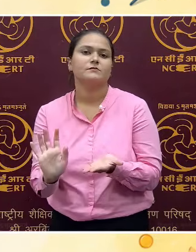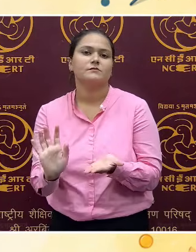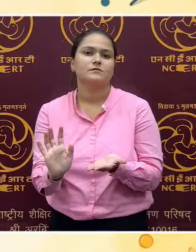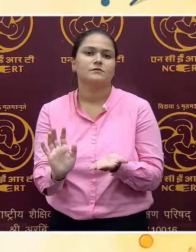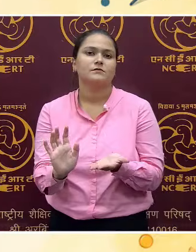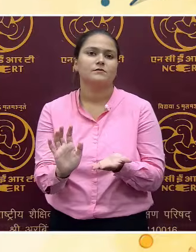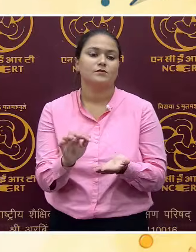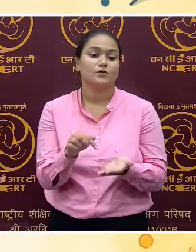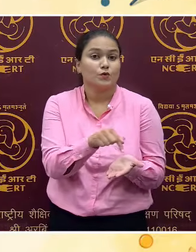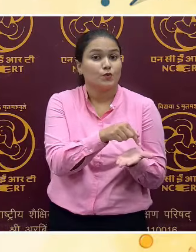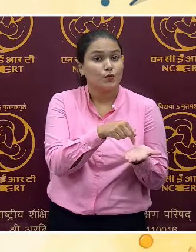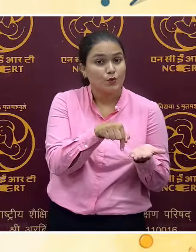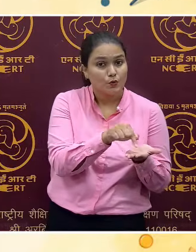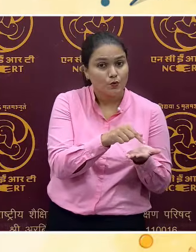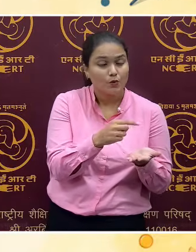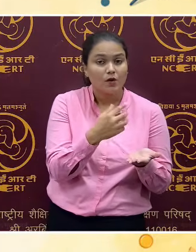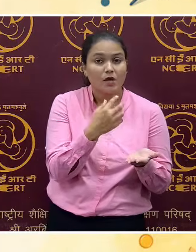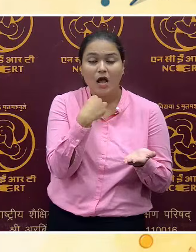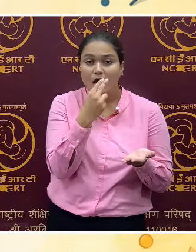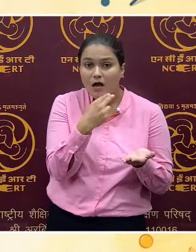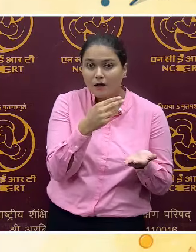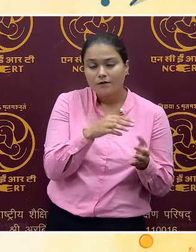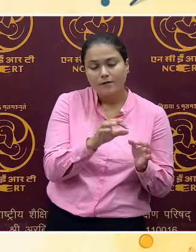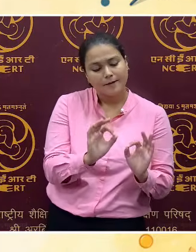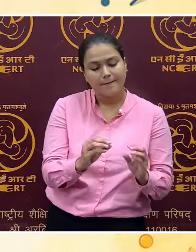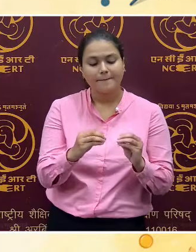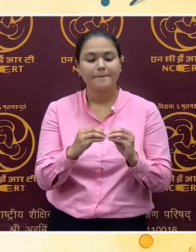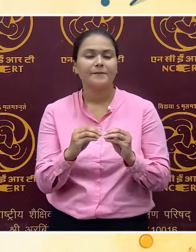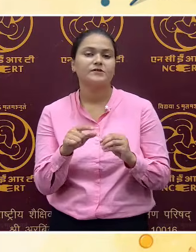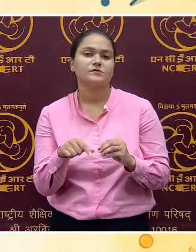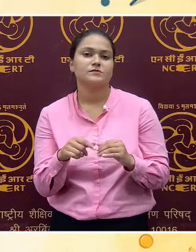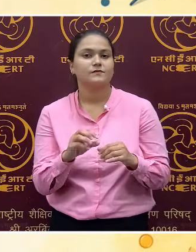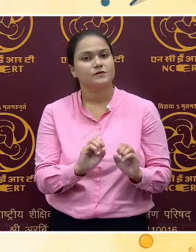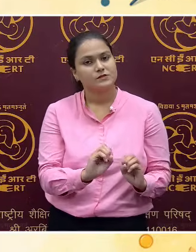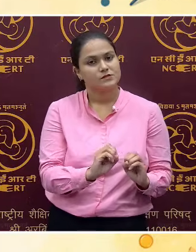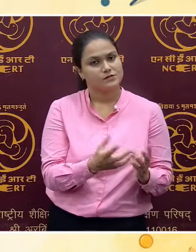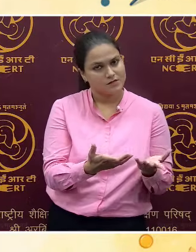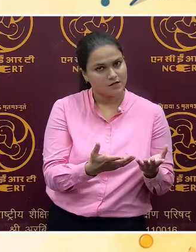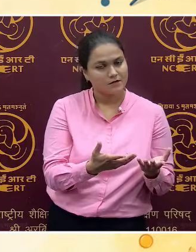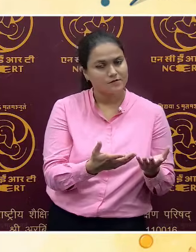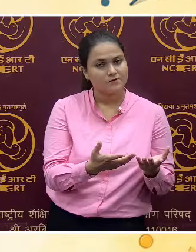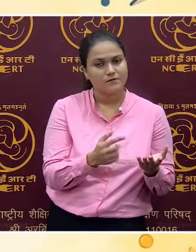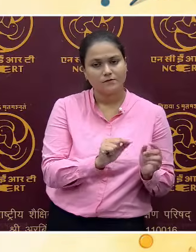cookie has been baked by Christopher. So of course Christopher would come at the beginning.